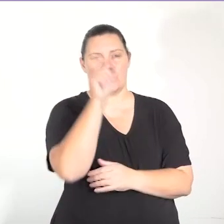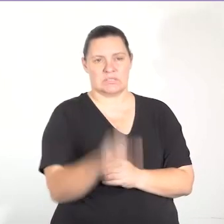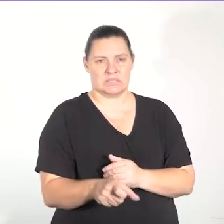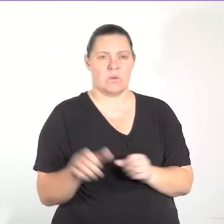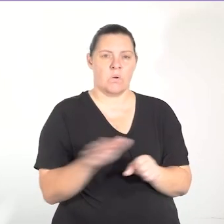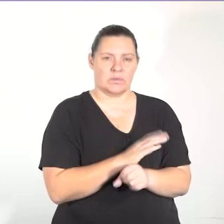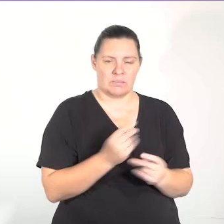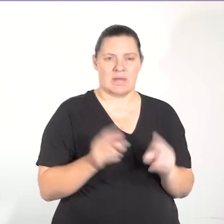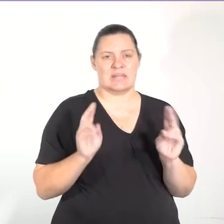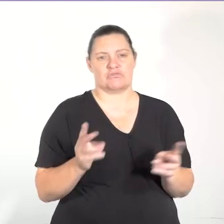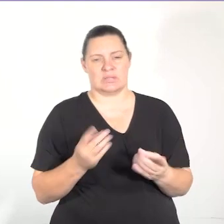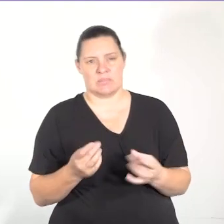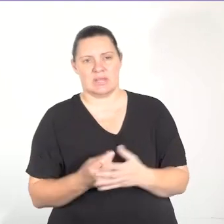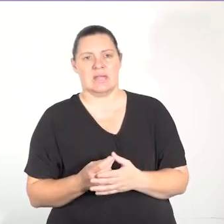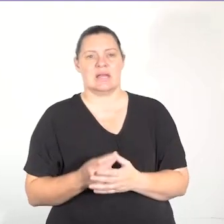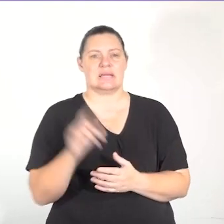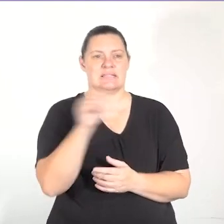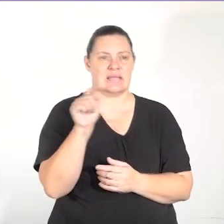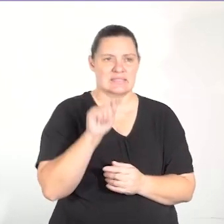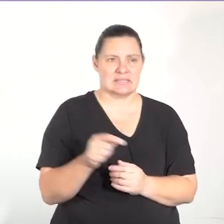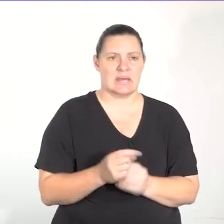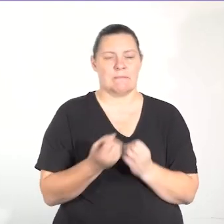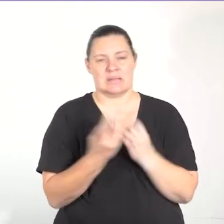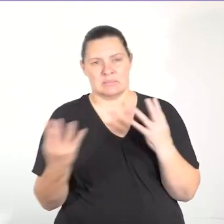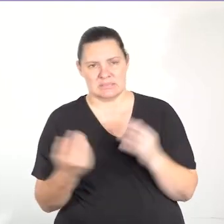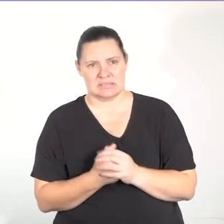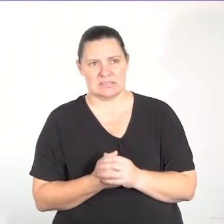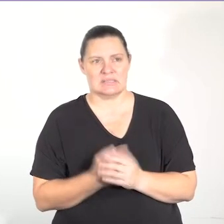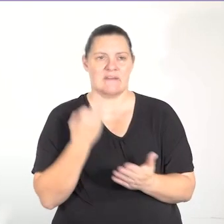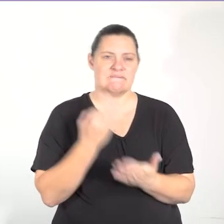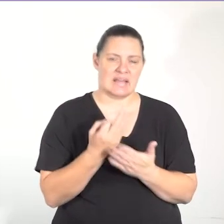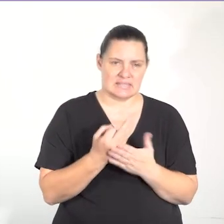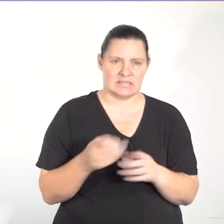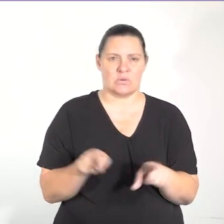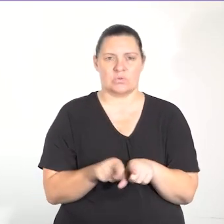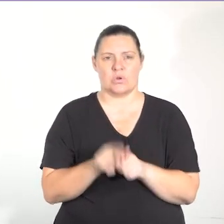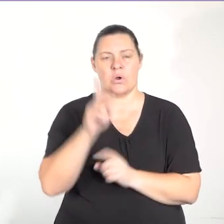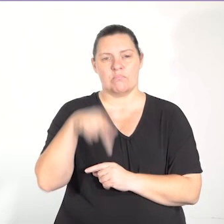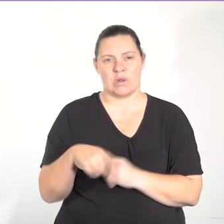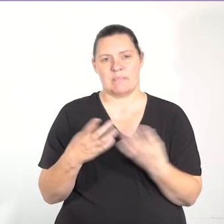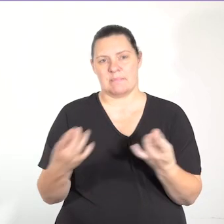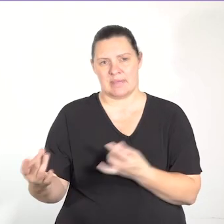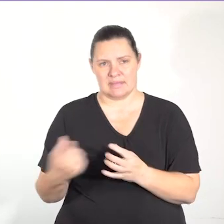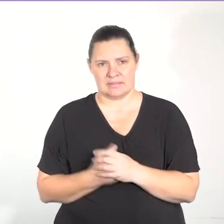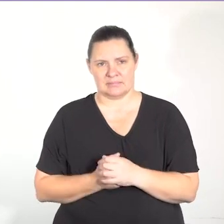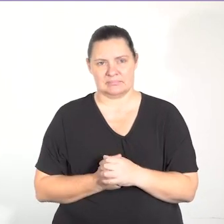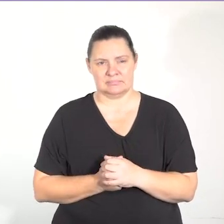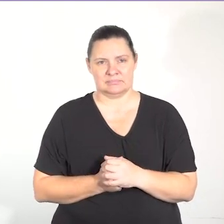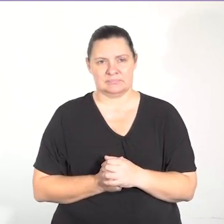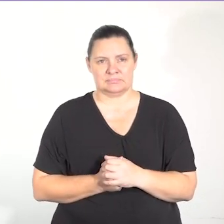our new words: whole numbers, natural numbers, integers, multiples, factors, and prime